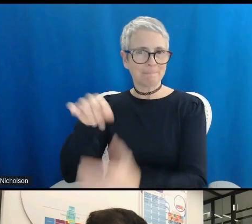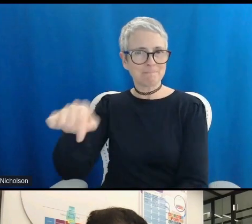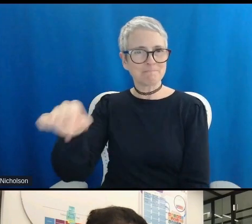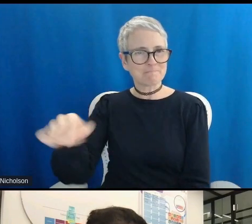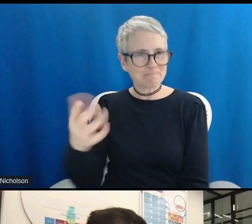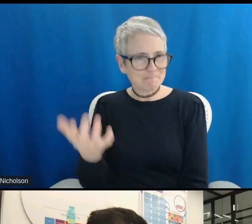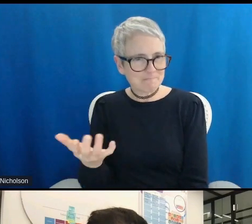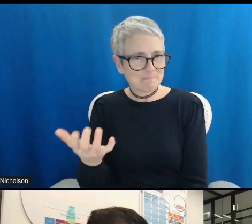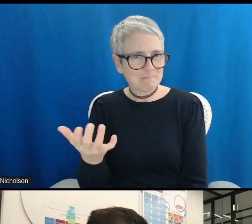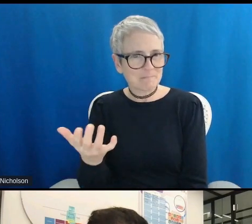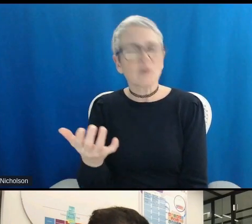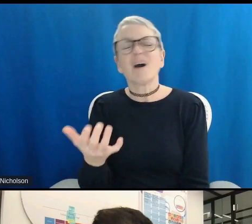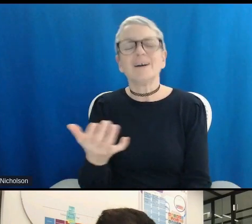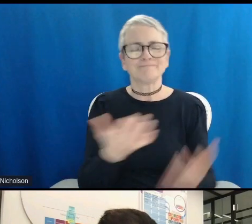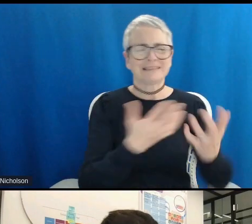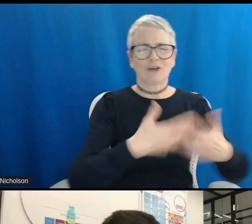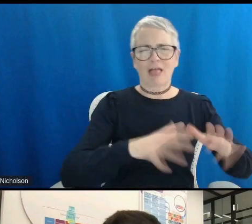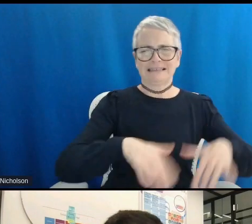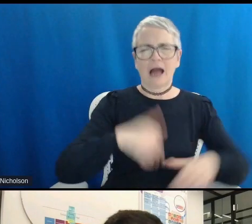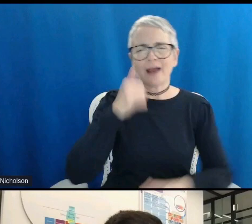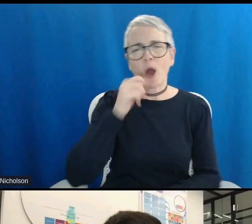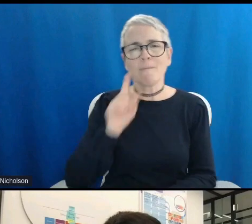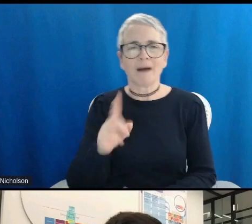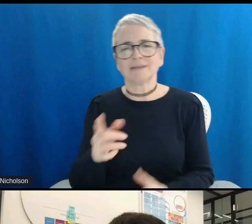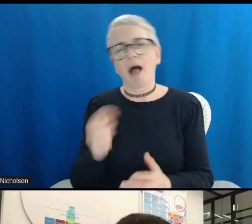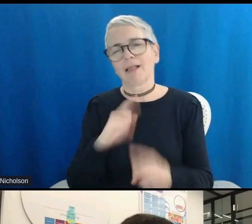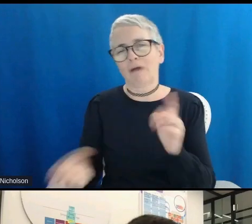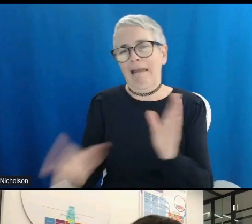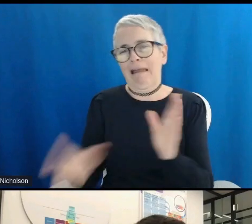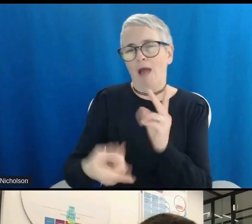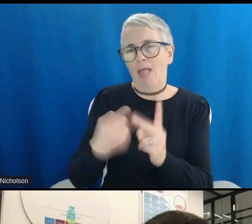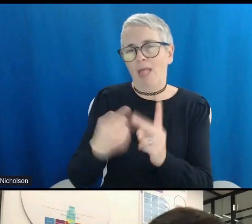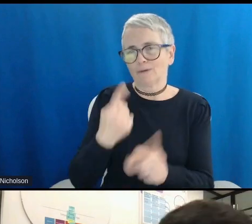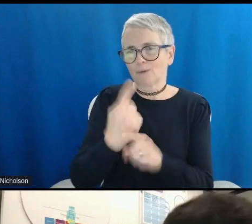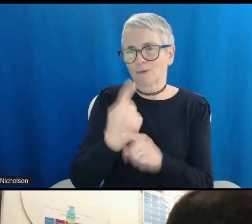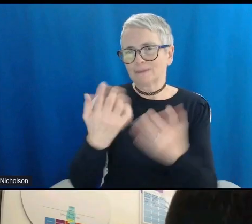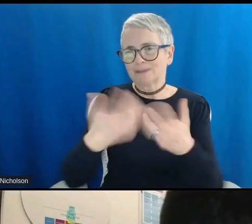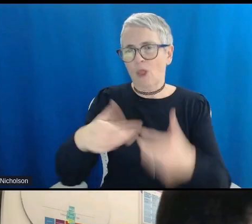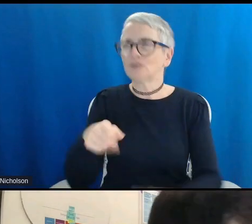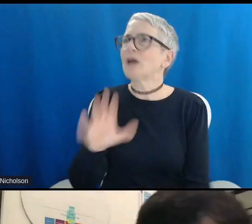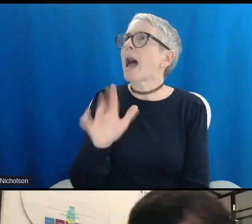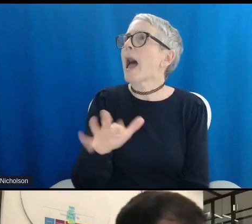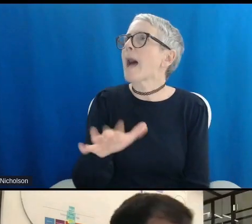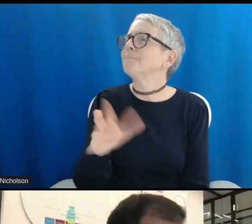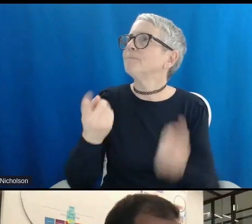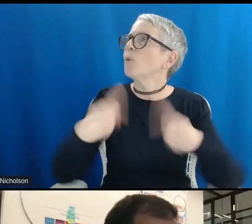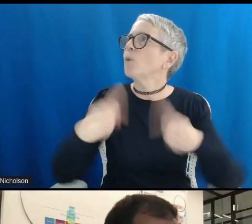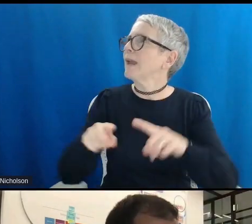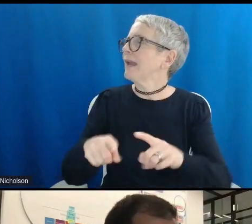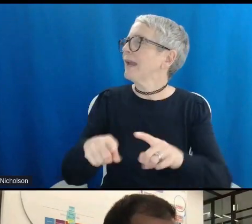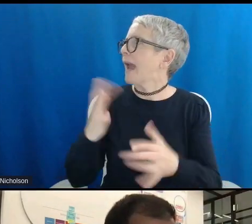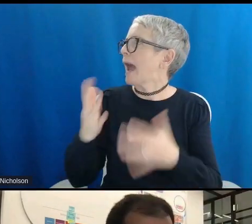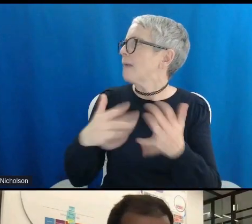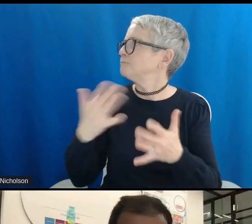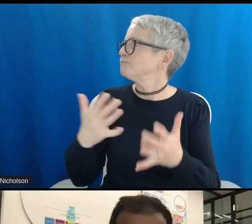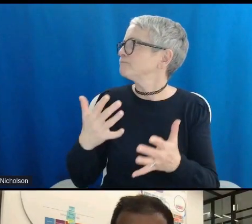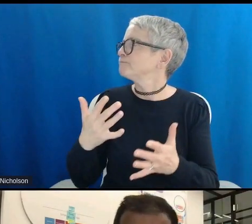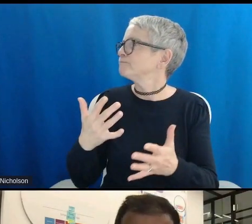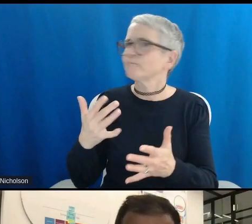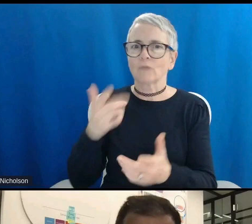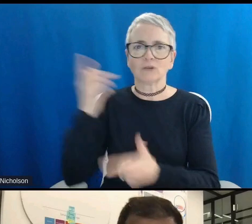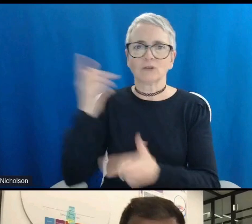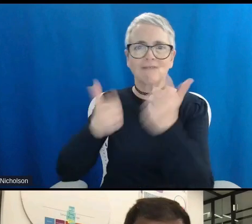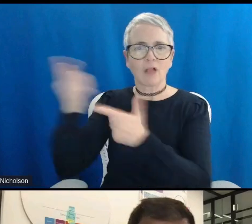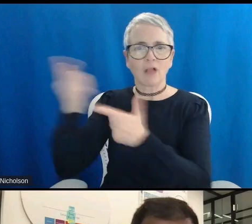with technology, but I'll get another one here for technology for you. Also when we're traveling, all right, so how we use the internet to support